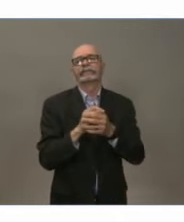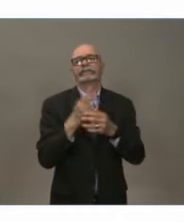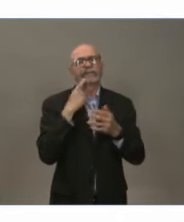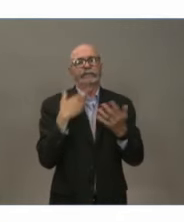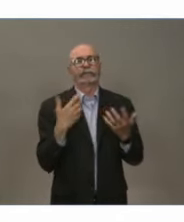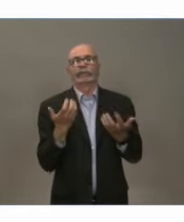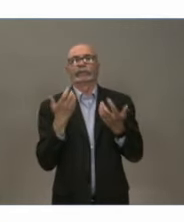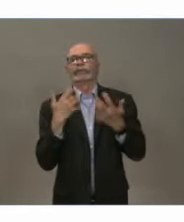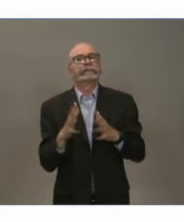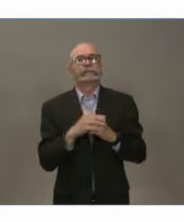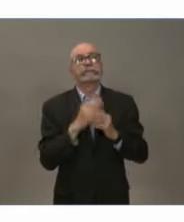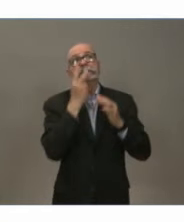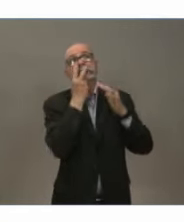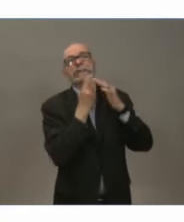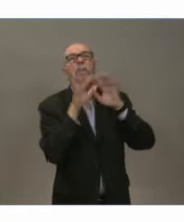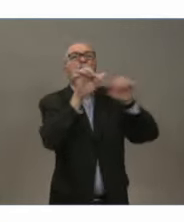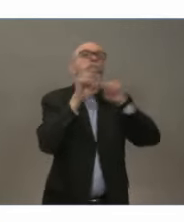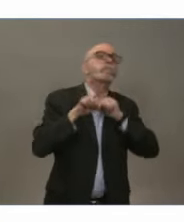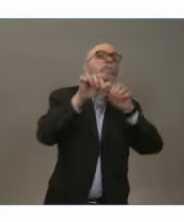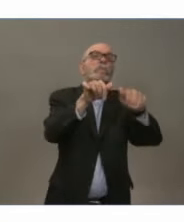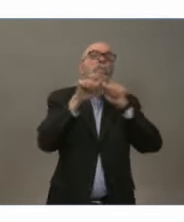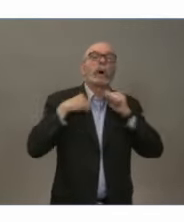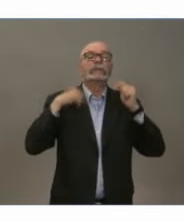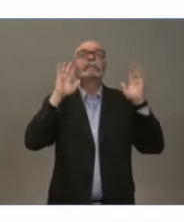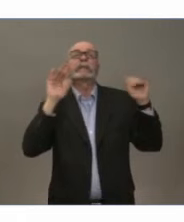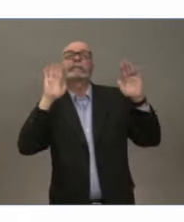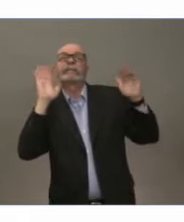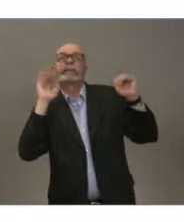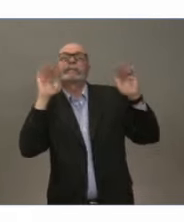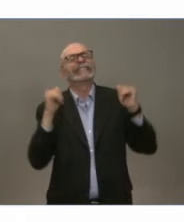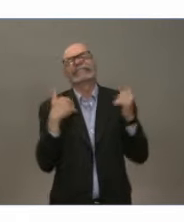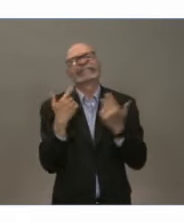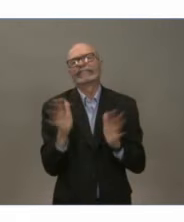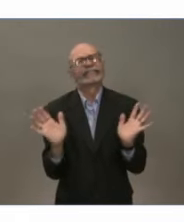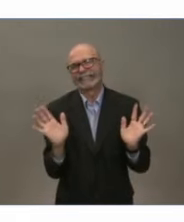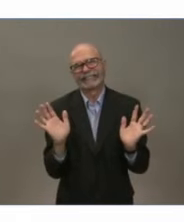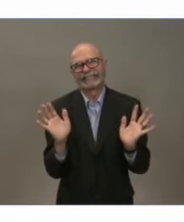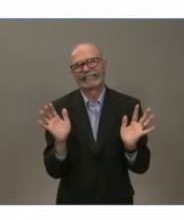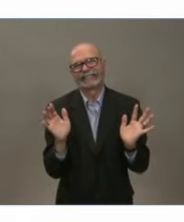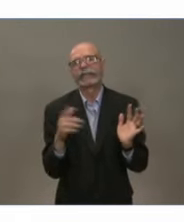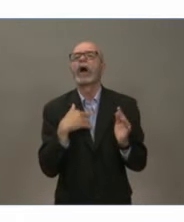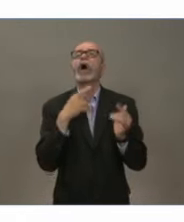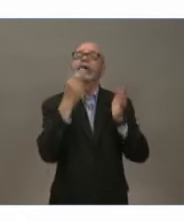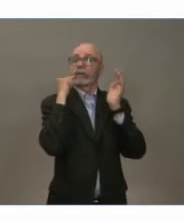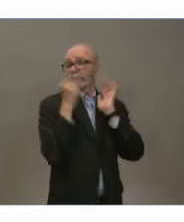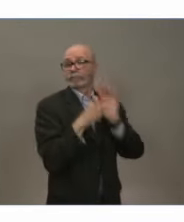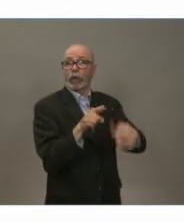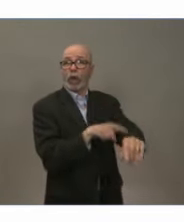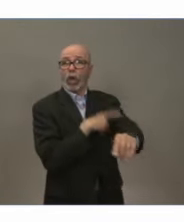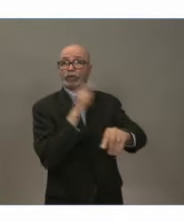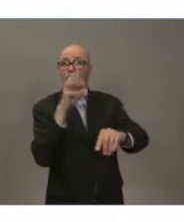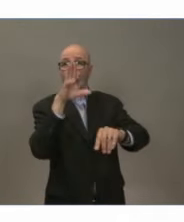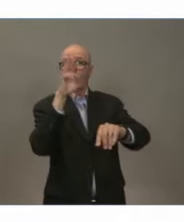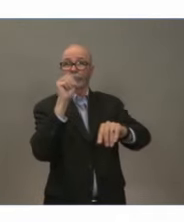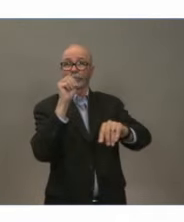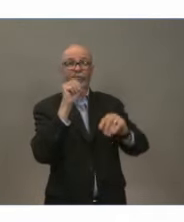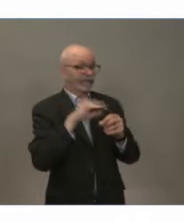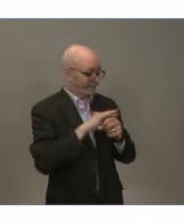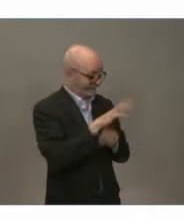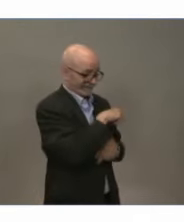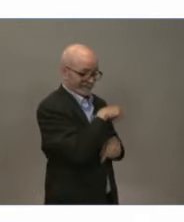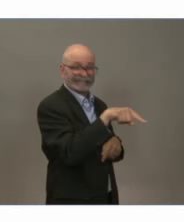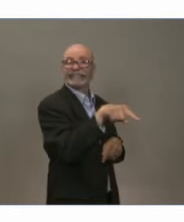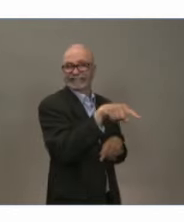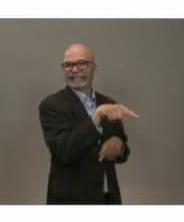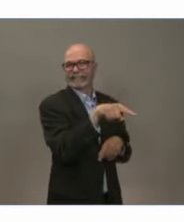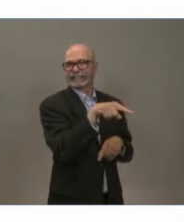lot of other factors that can go in. So if you have a number of long-term care facility outbreaks, for instance, your mortality rate is going to be higher,